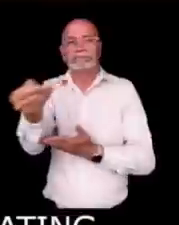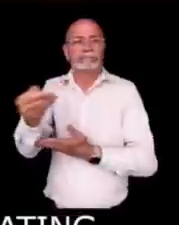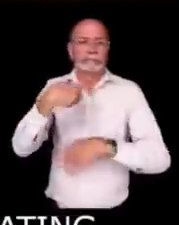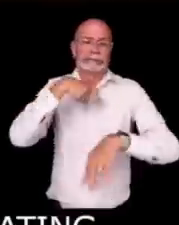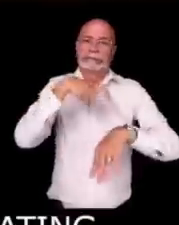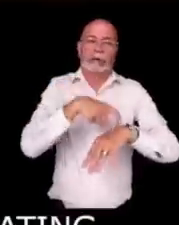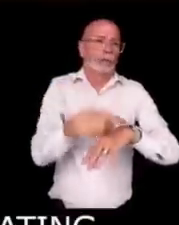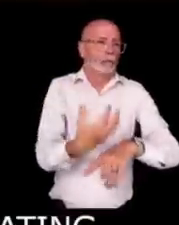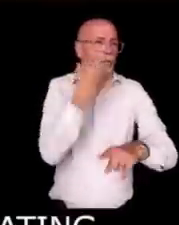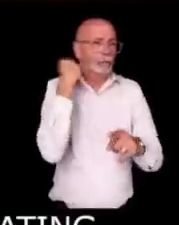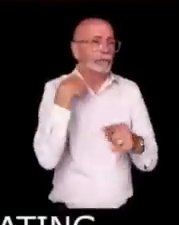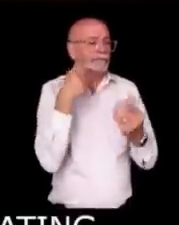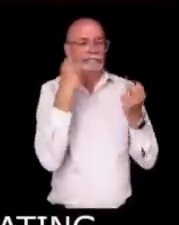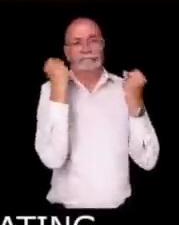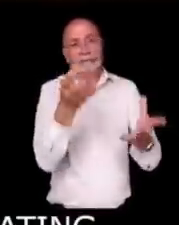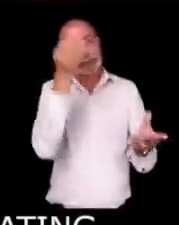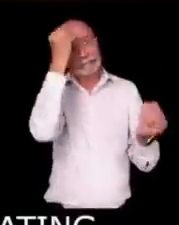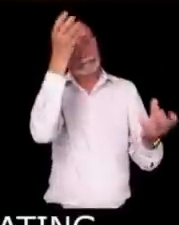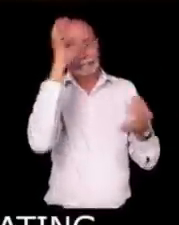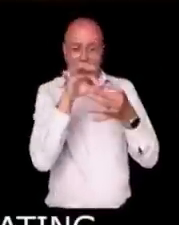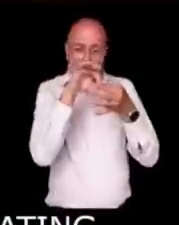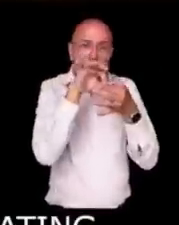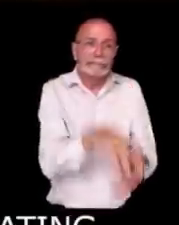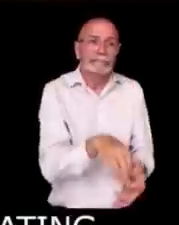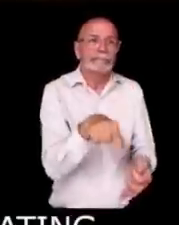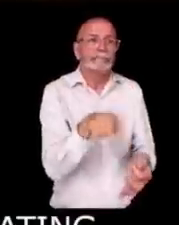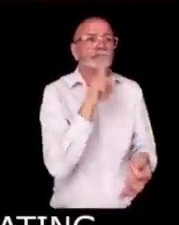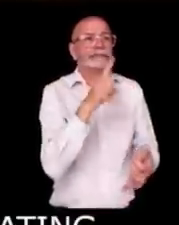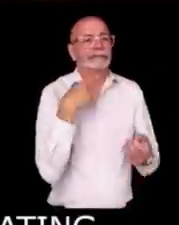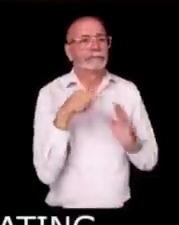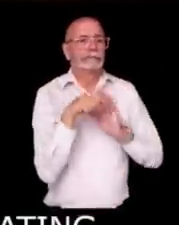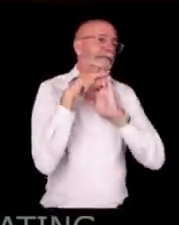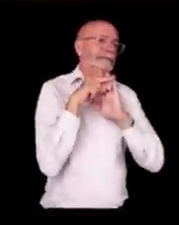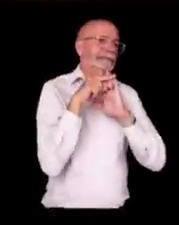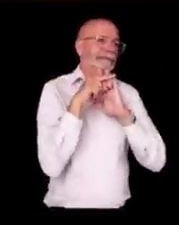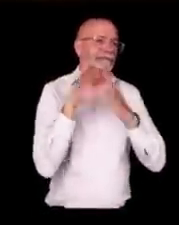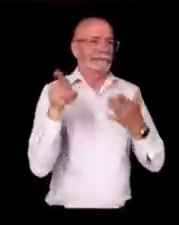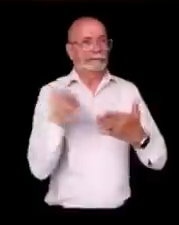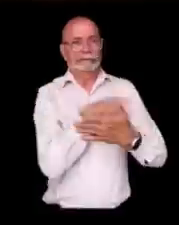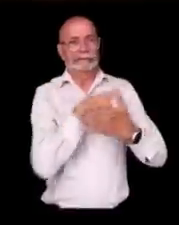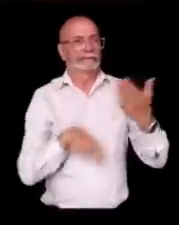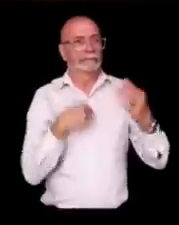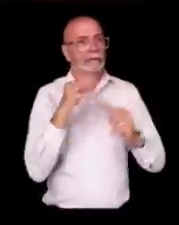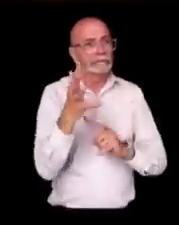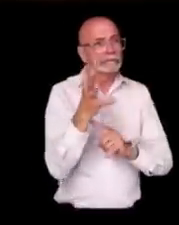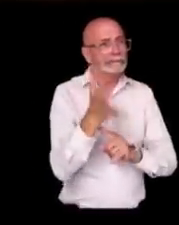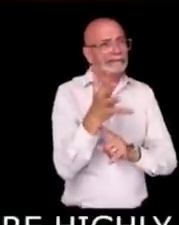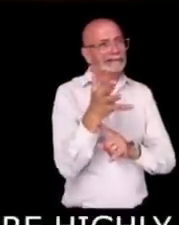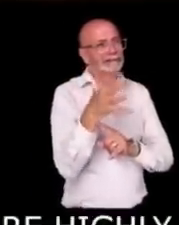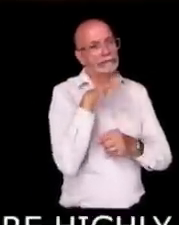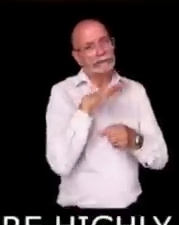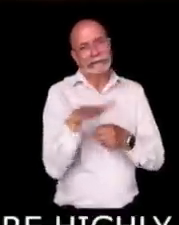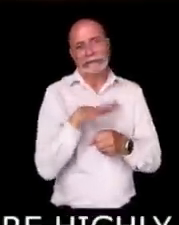material that are highly critical of it, but there's just not enough time to get into that here because 5 minutes is